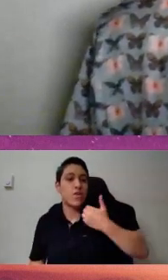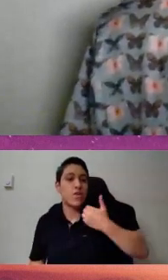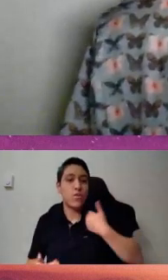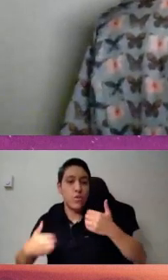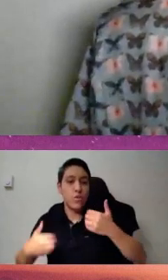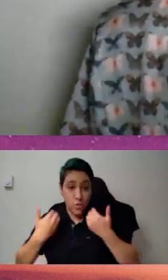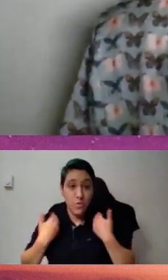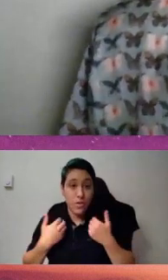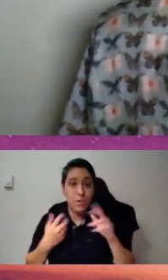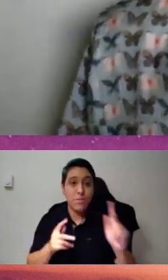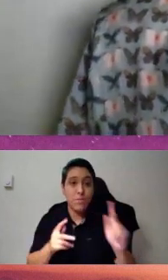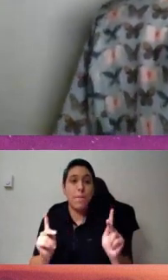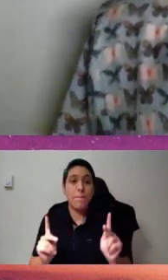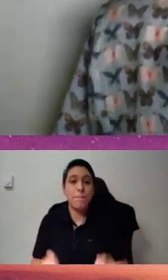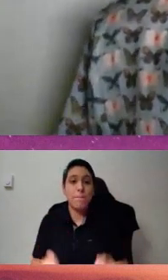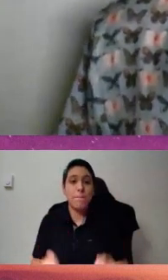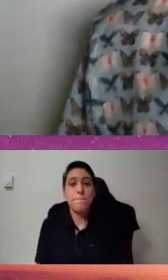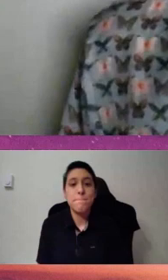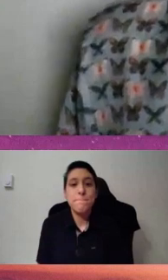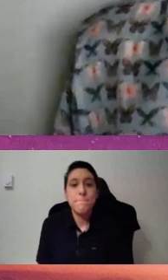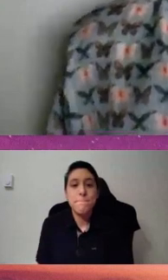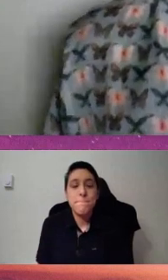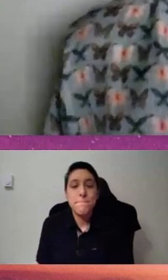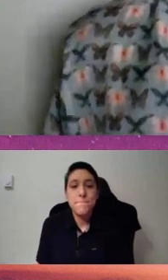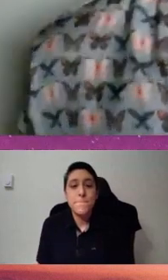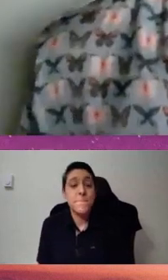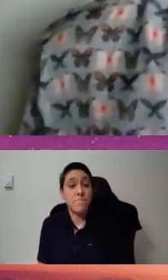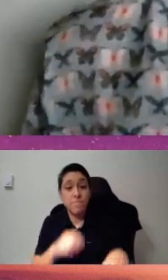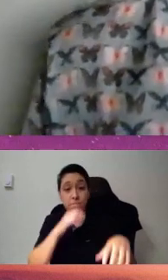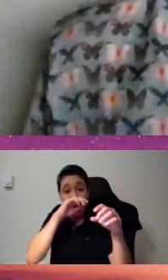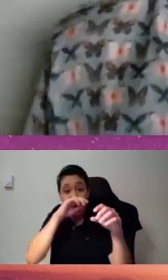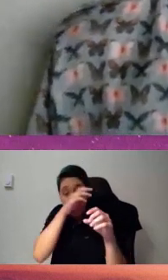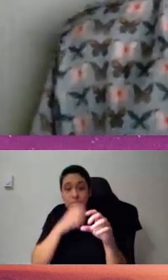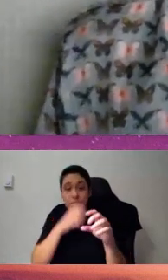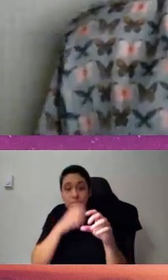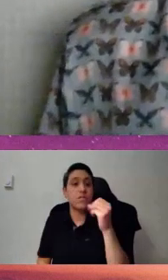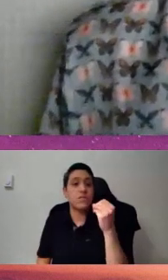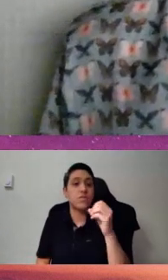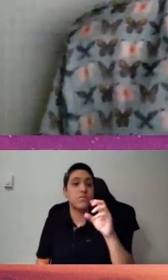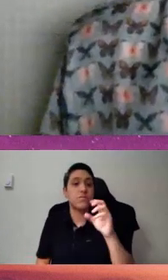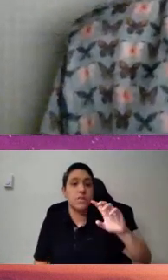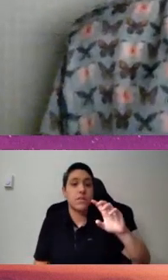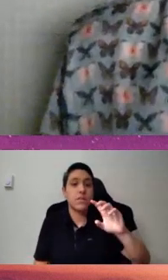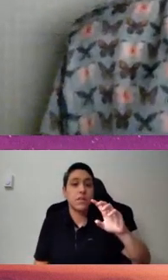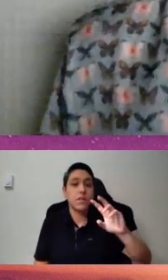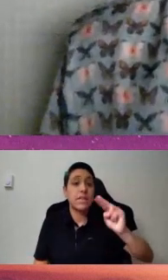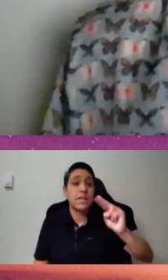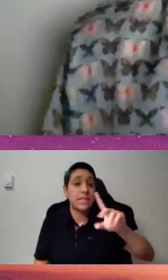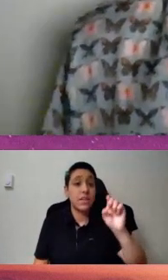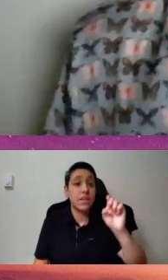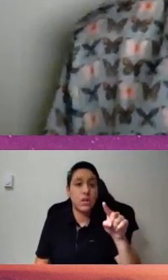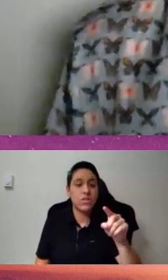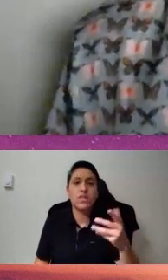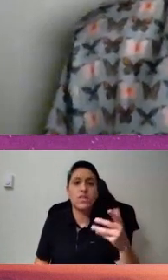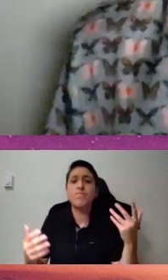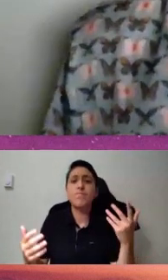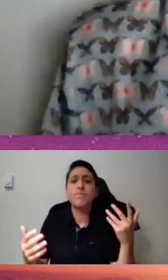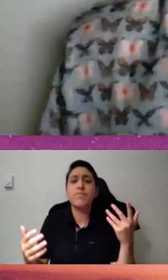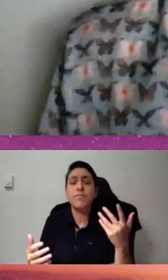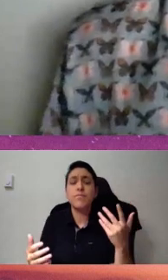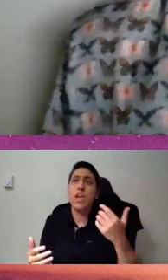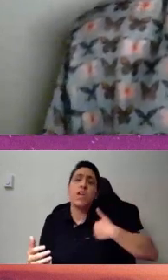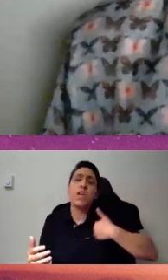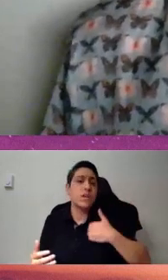about young people and youth. So the question for us here is, what have young people taught you recently about